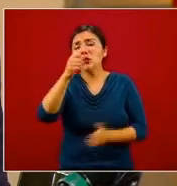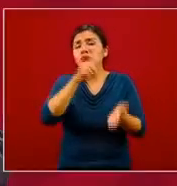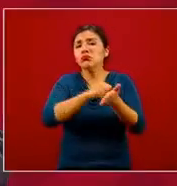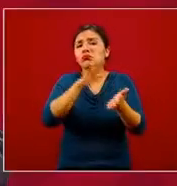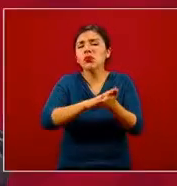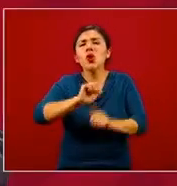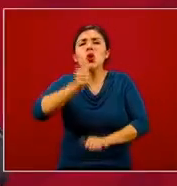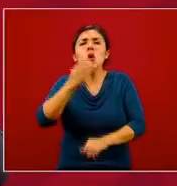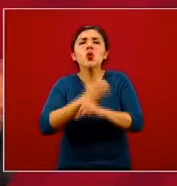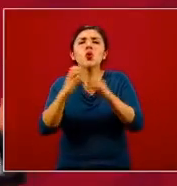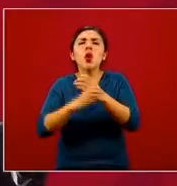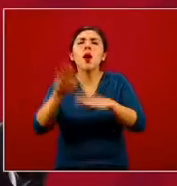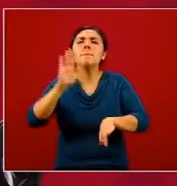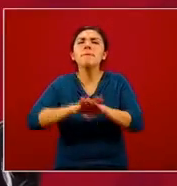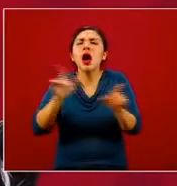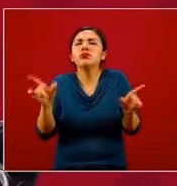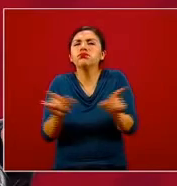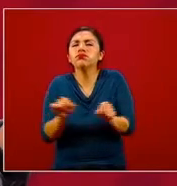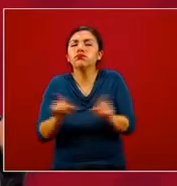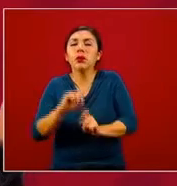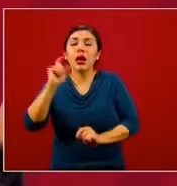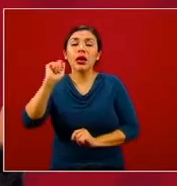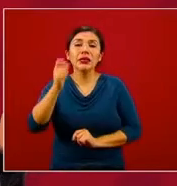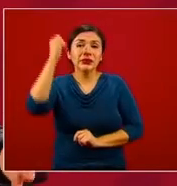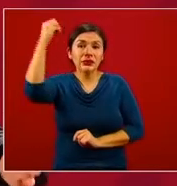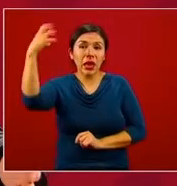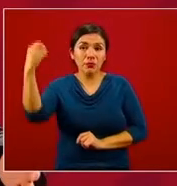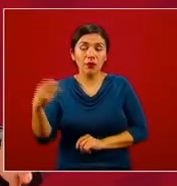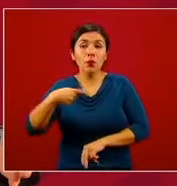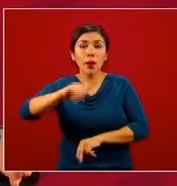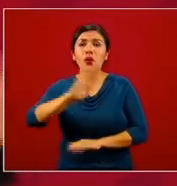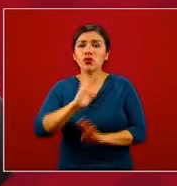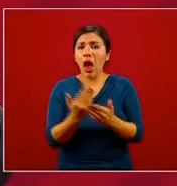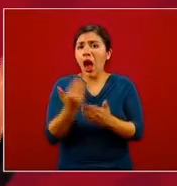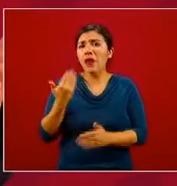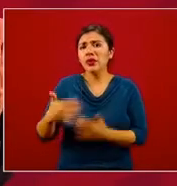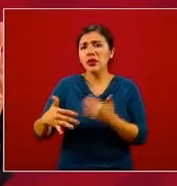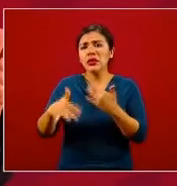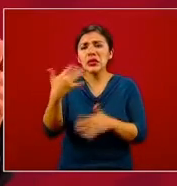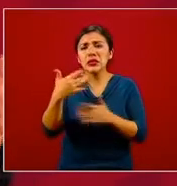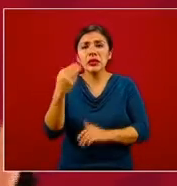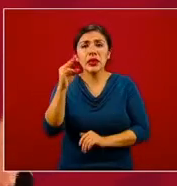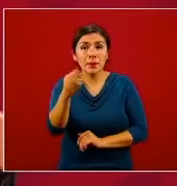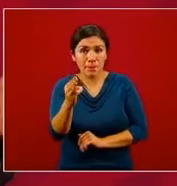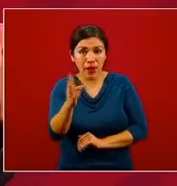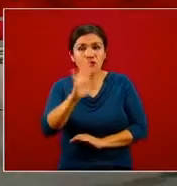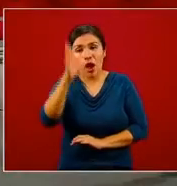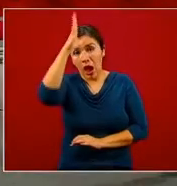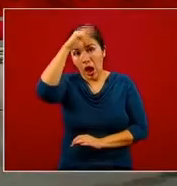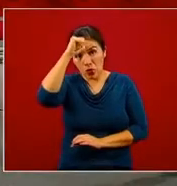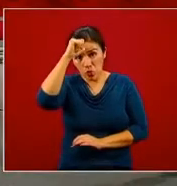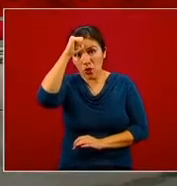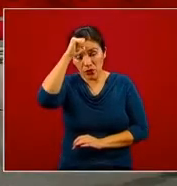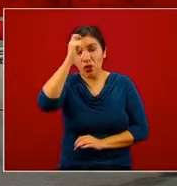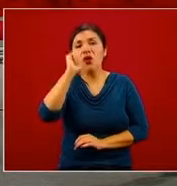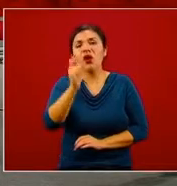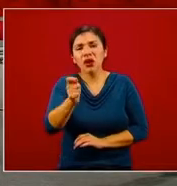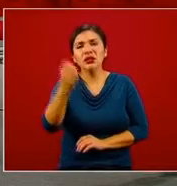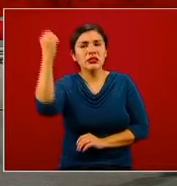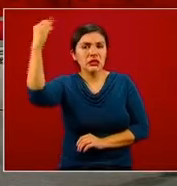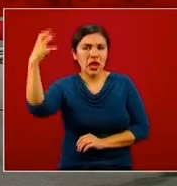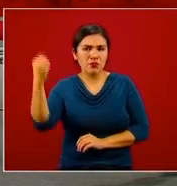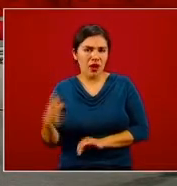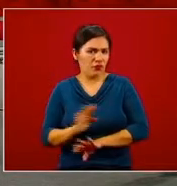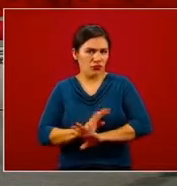And those have appeared in successive agreements. And later, an agreement will be published that details